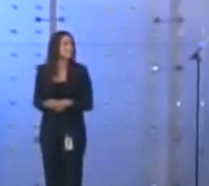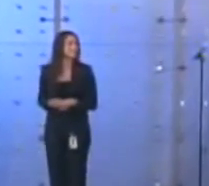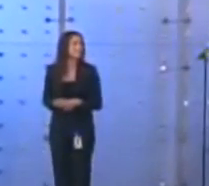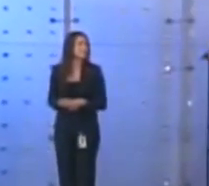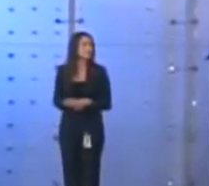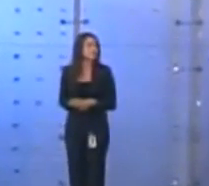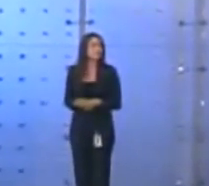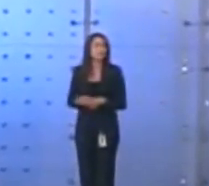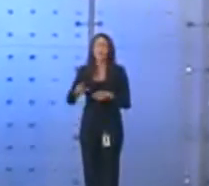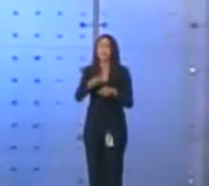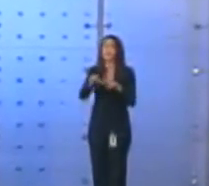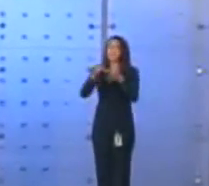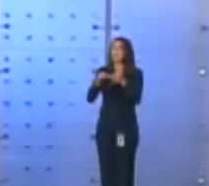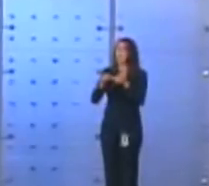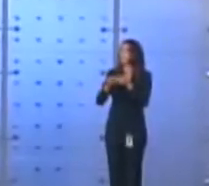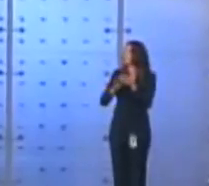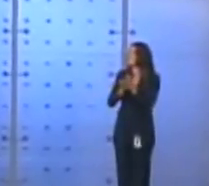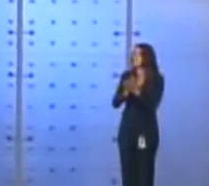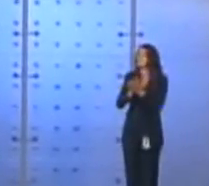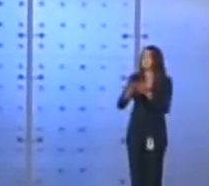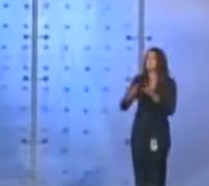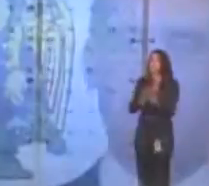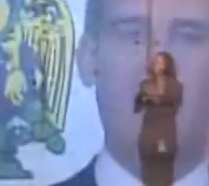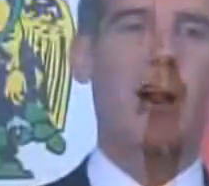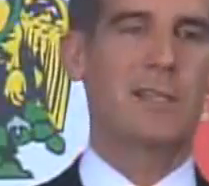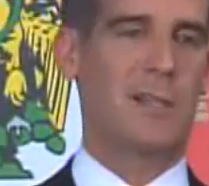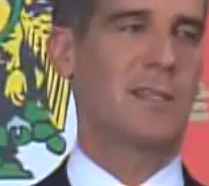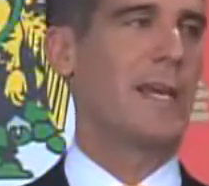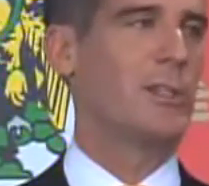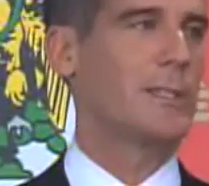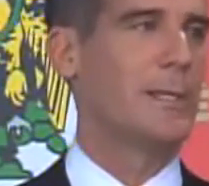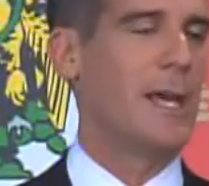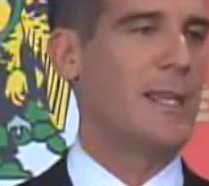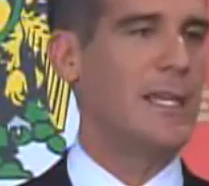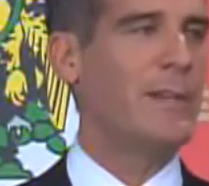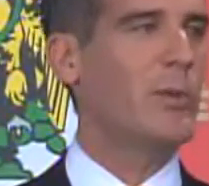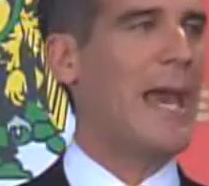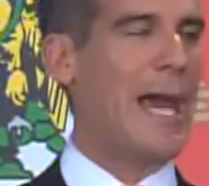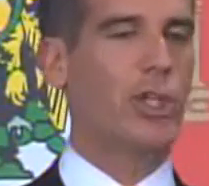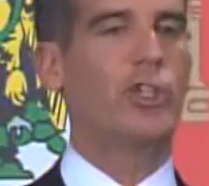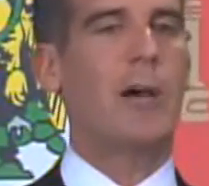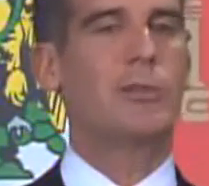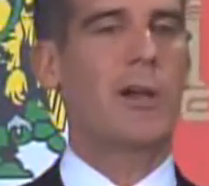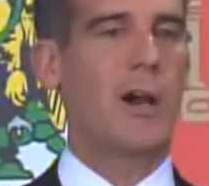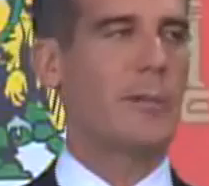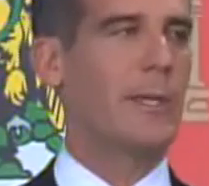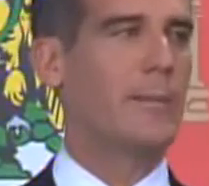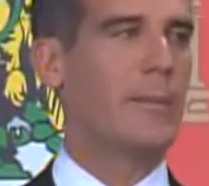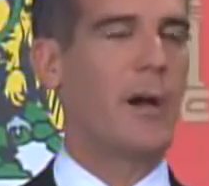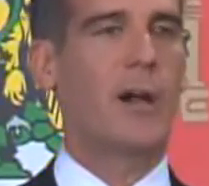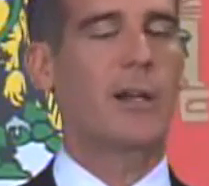But as we continue to accelerate job growth, we must also confront a growing paradox in Los Angeles, that even as we add good jobs